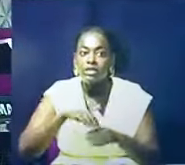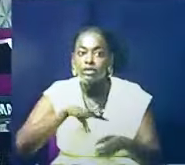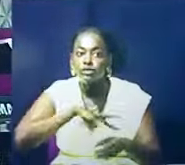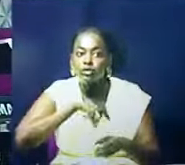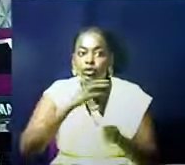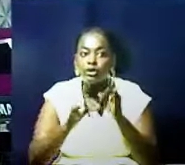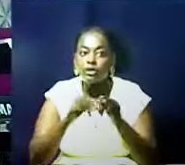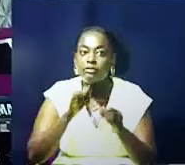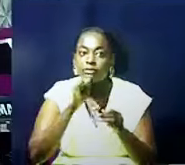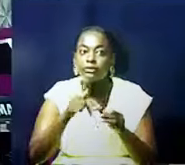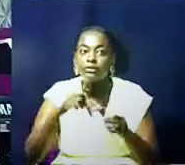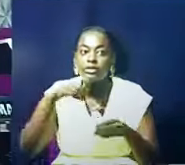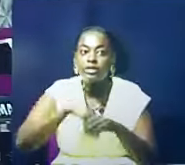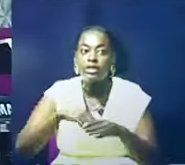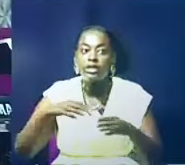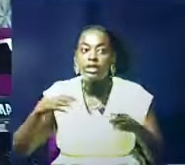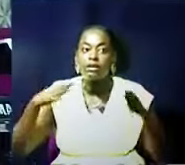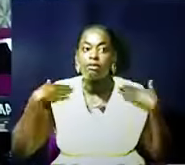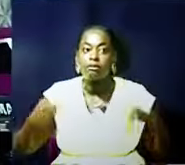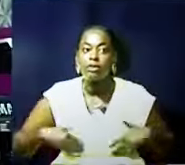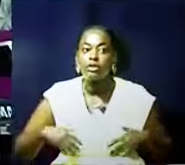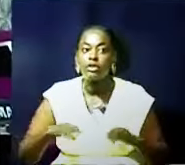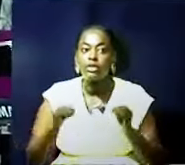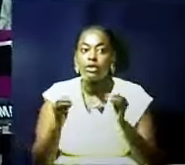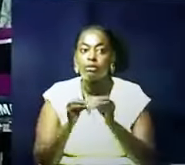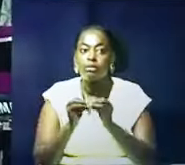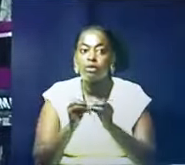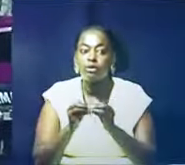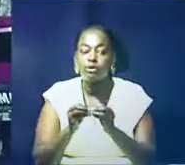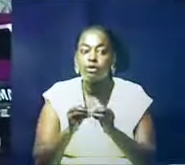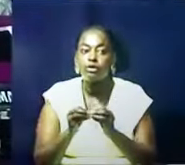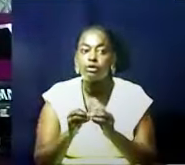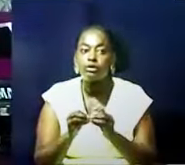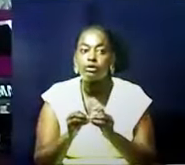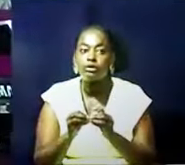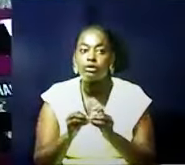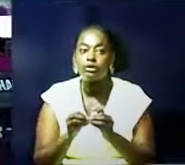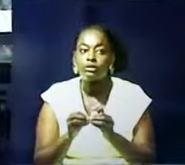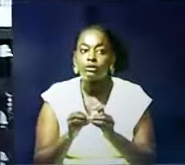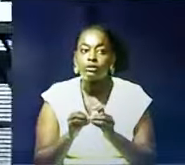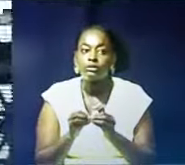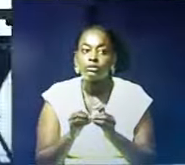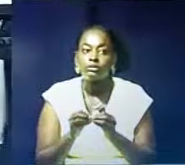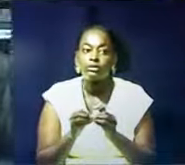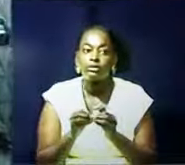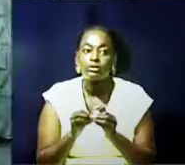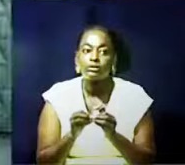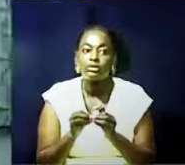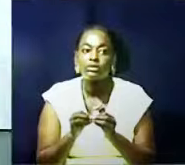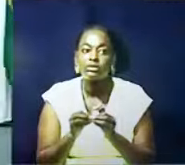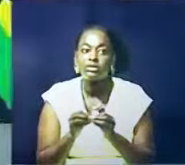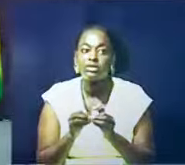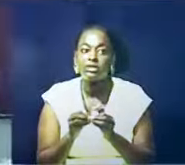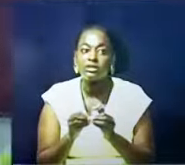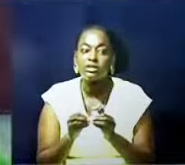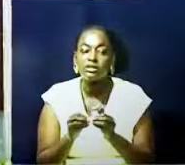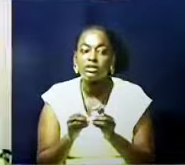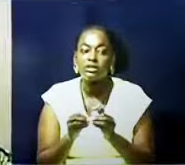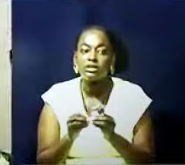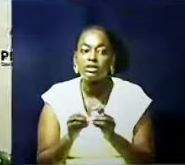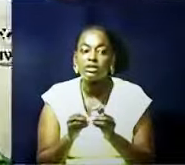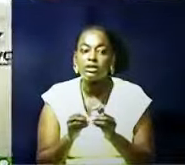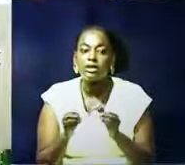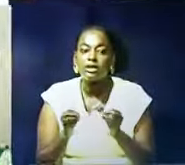Cobra, overtry. O se saada bia masoaye se a meye ejuma apreme preme ho aye ejuma e